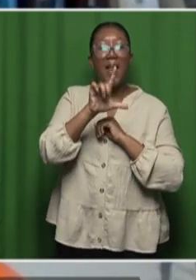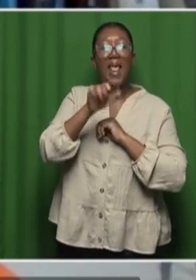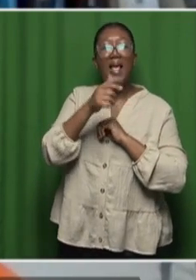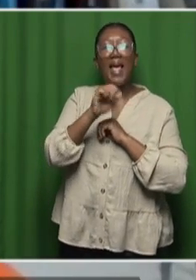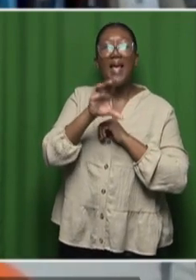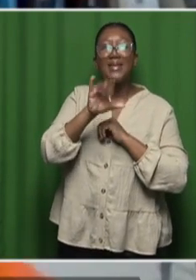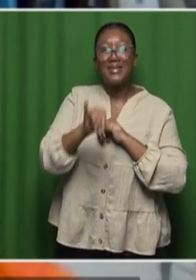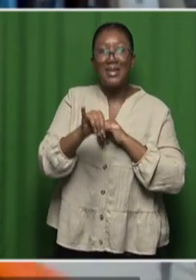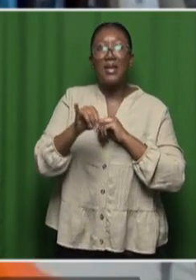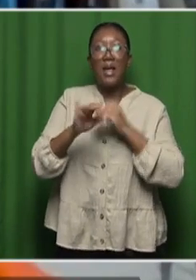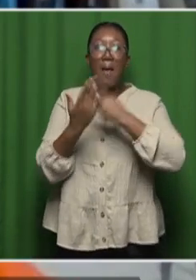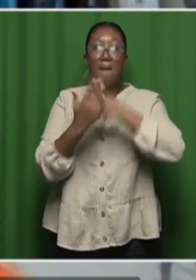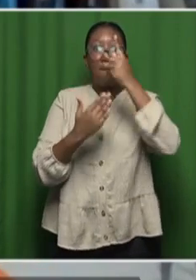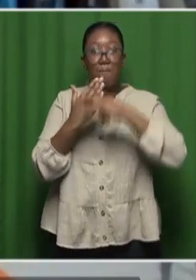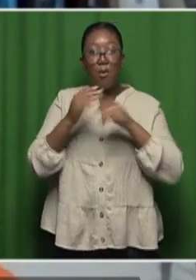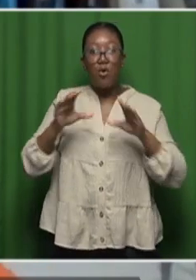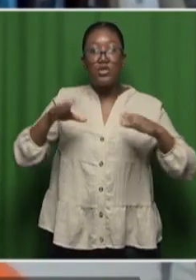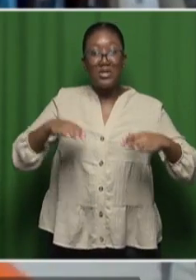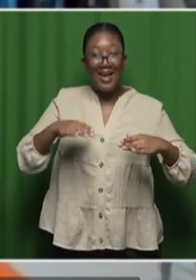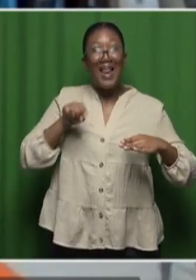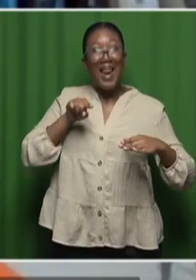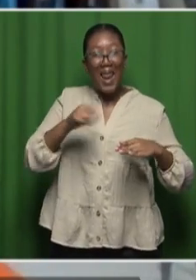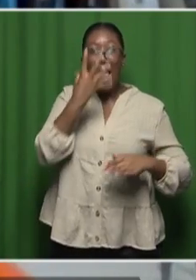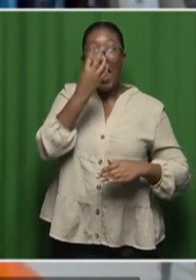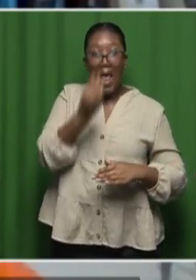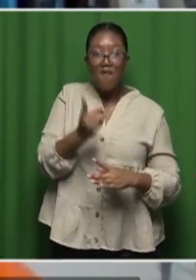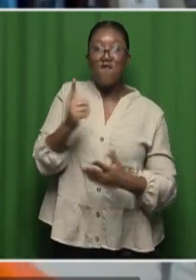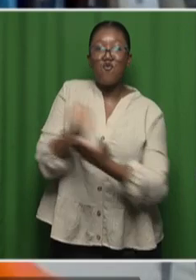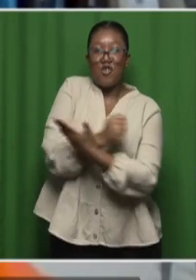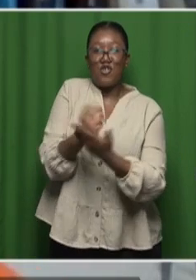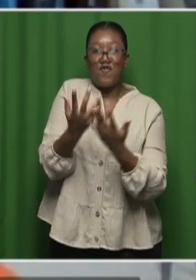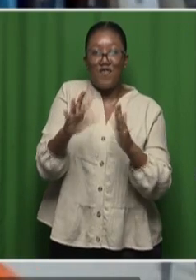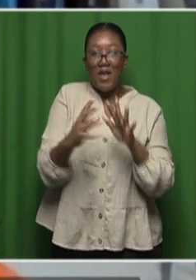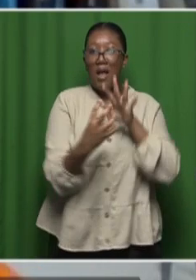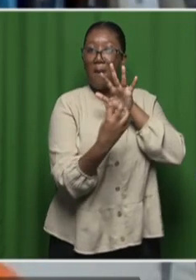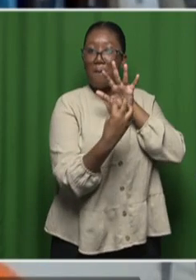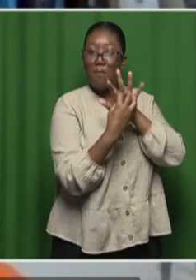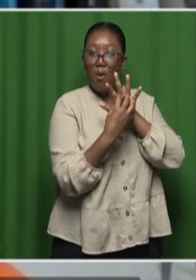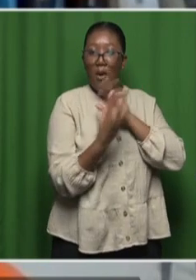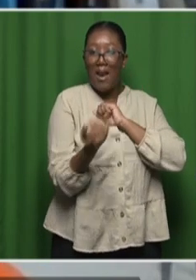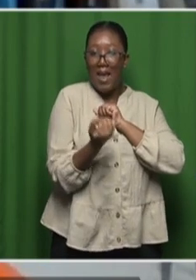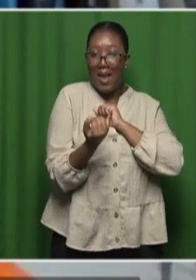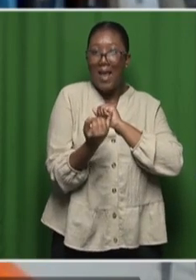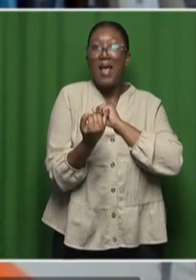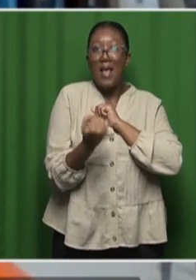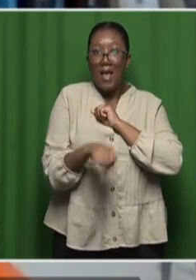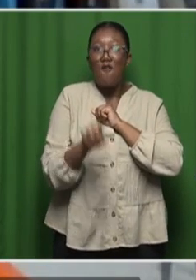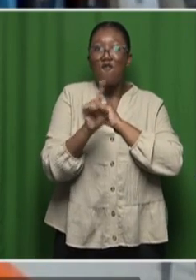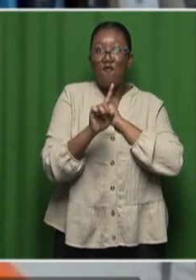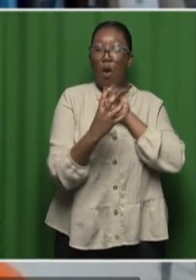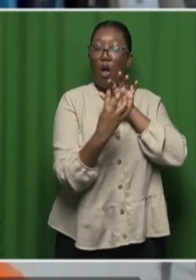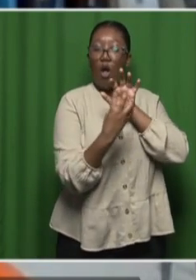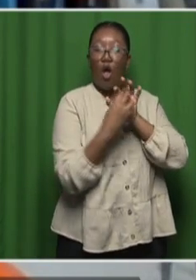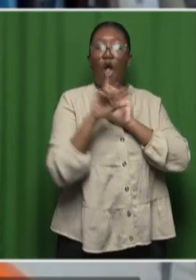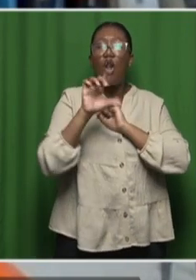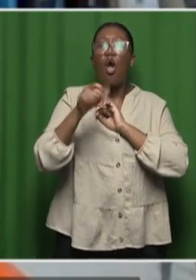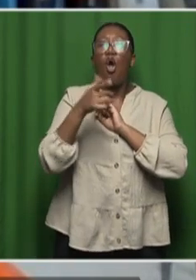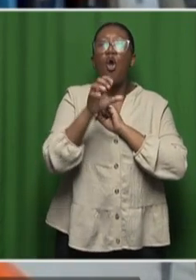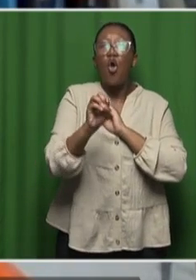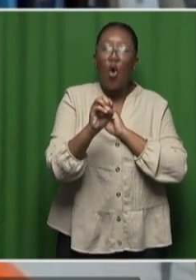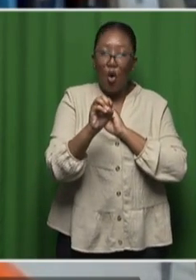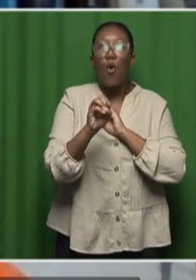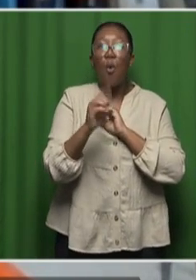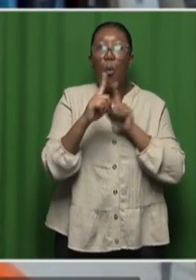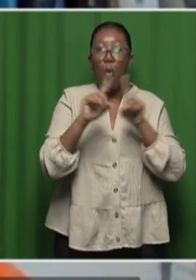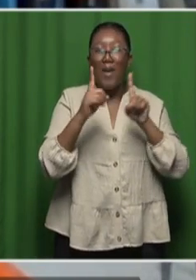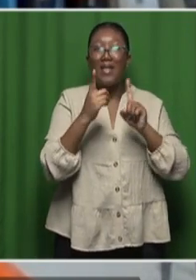Projects that appears to have a registered trademark for, let's call it the logo device, which is the warrior